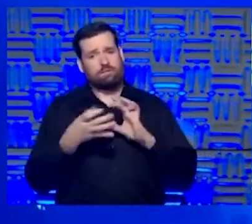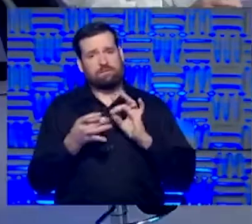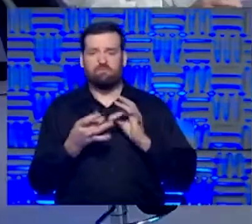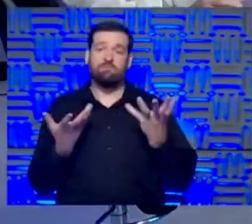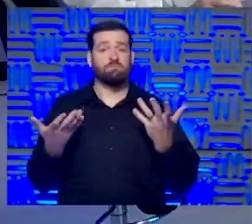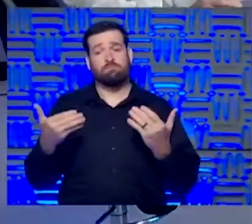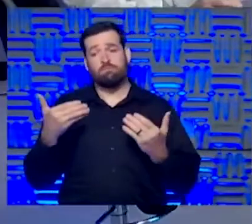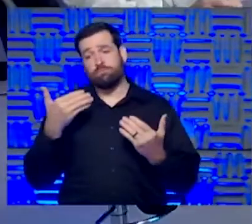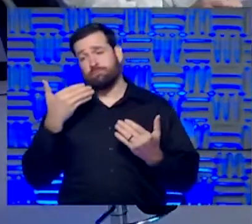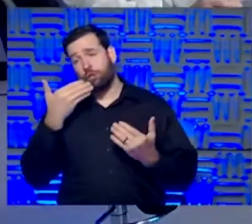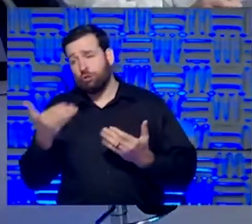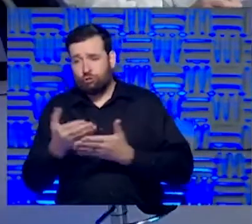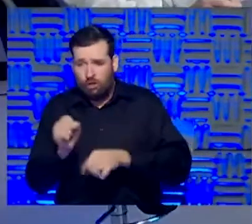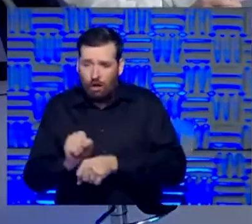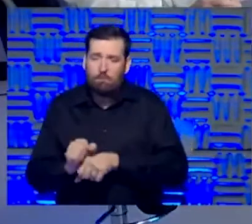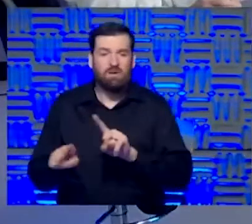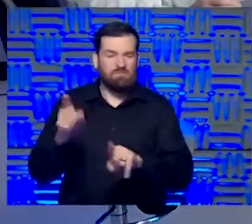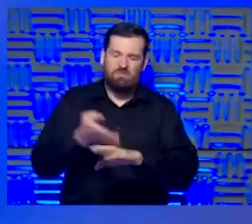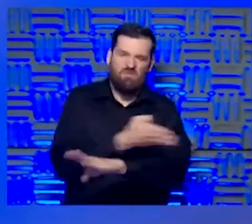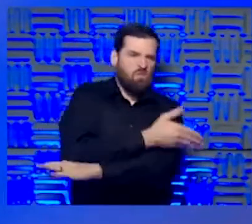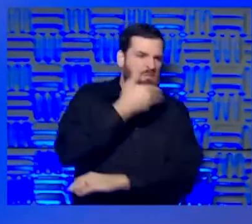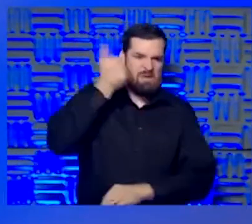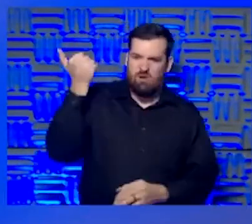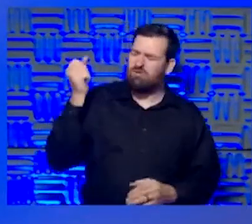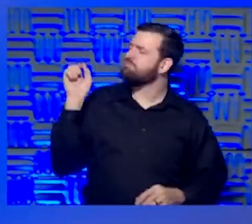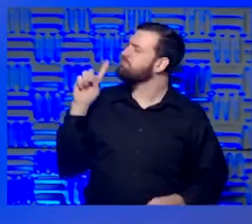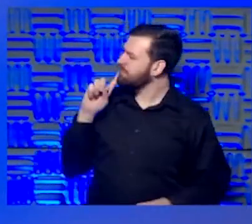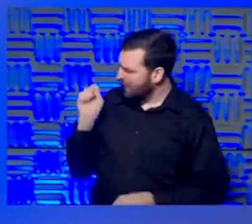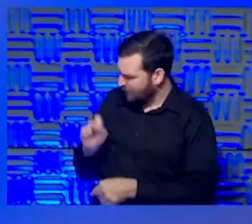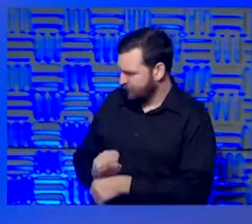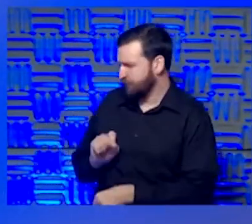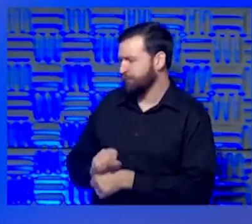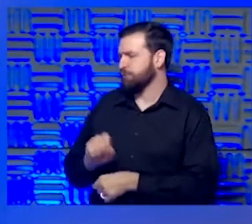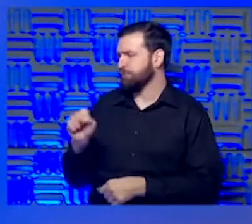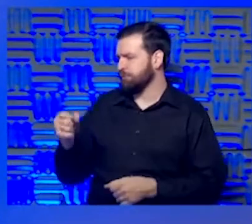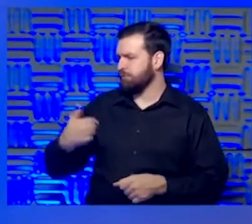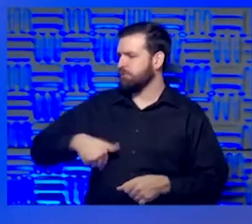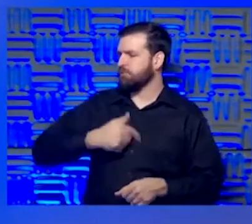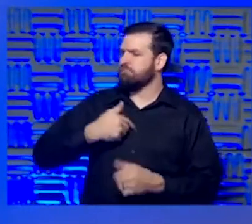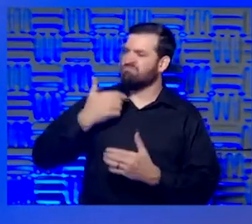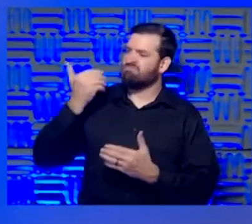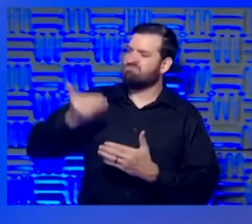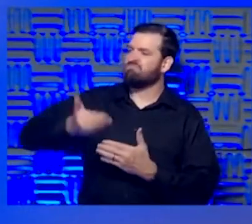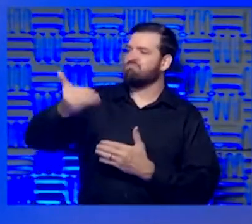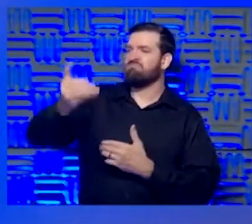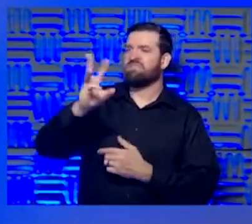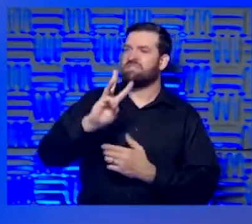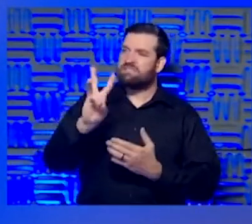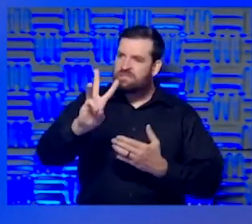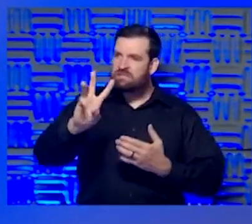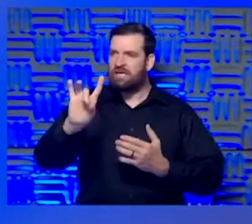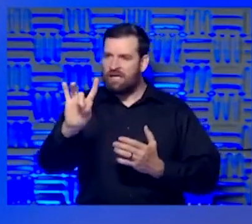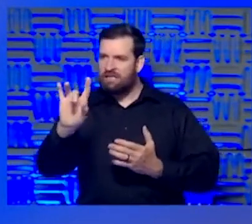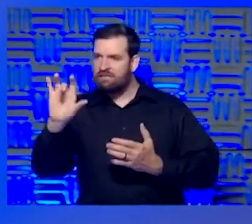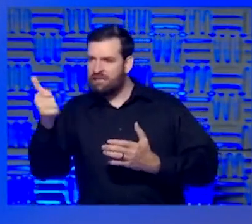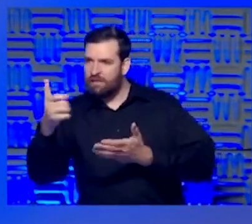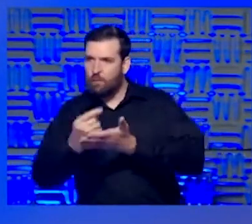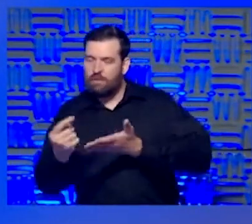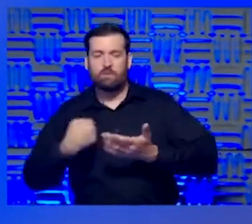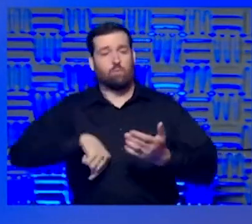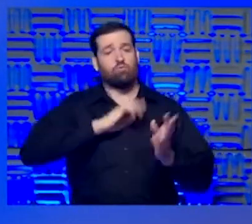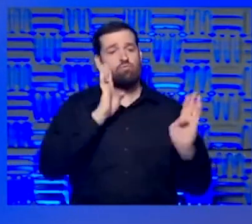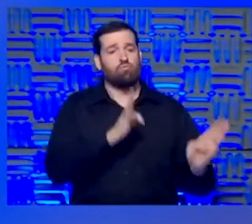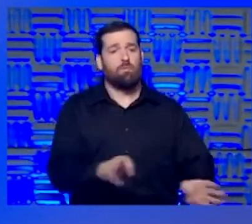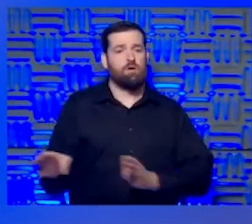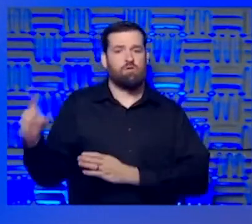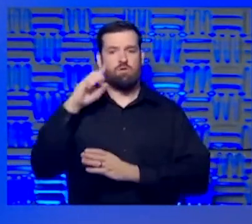we do it much better now. Absolutely. We have. Finally, as we get through these 6 or 8 to 10 weeks, like I said, we were preparing for